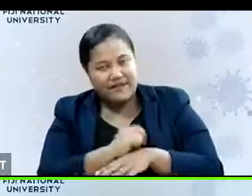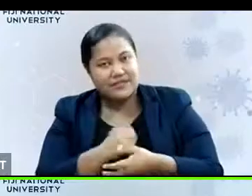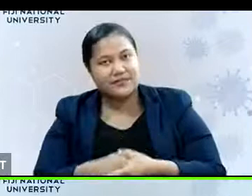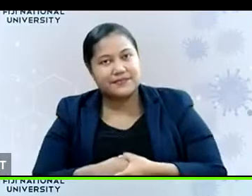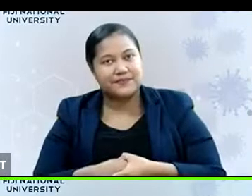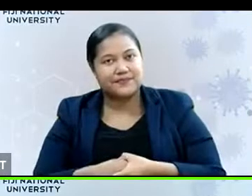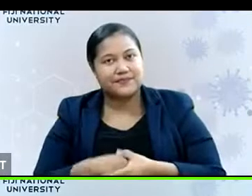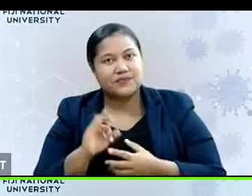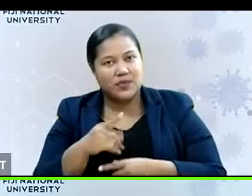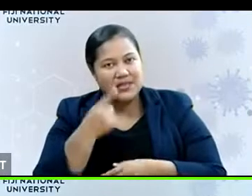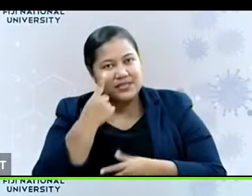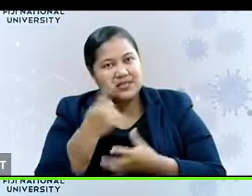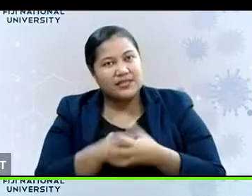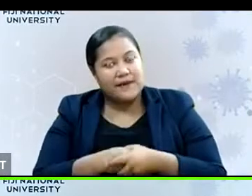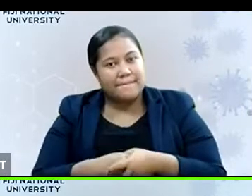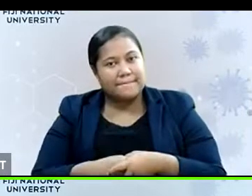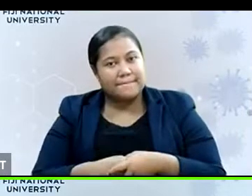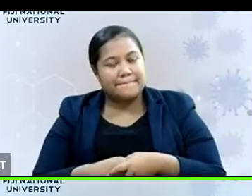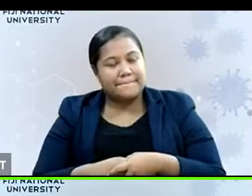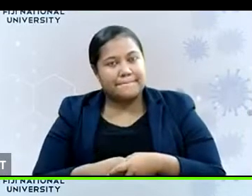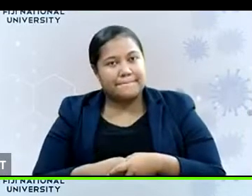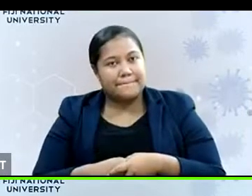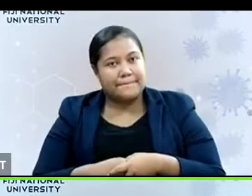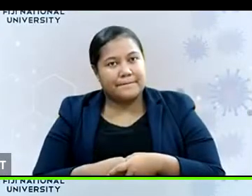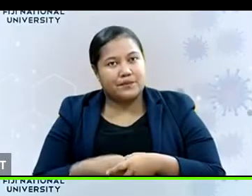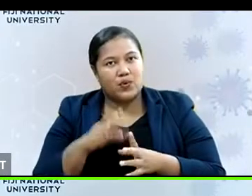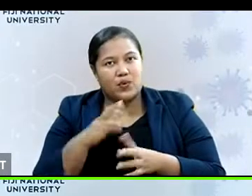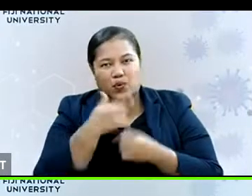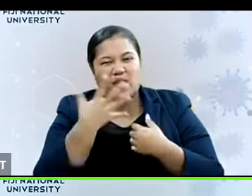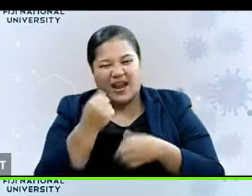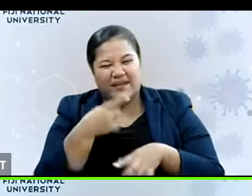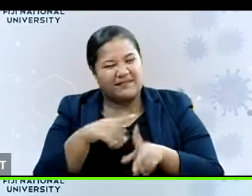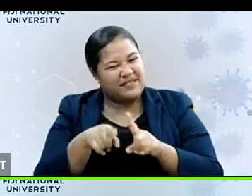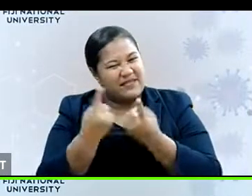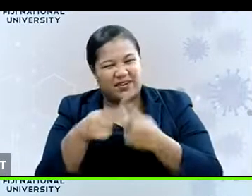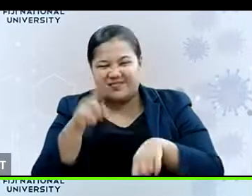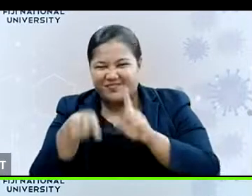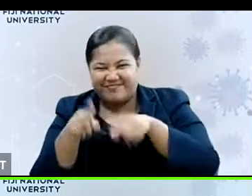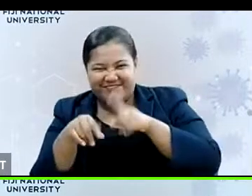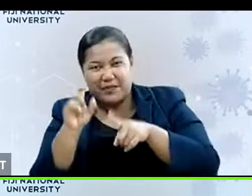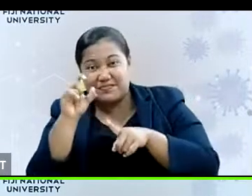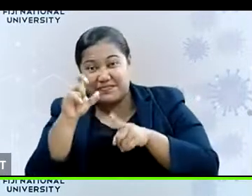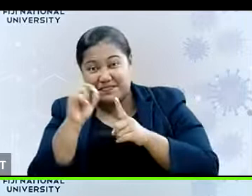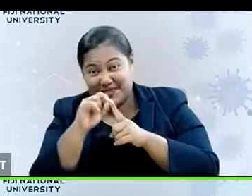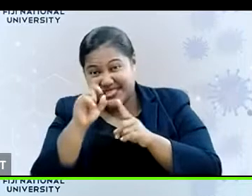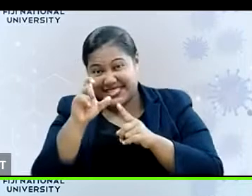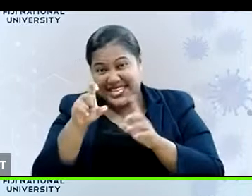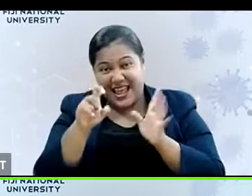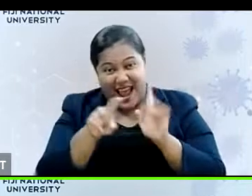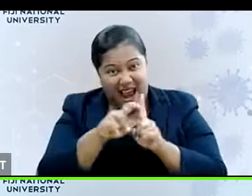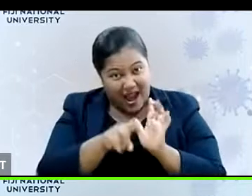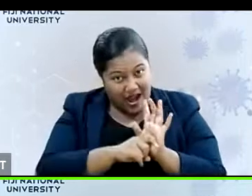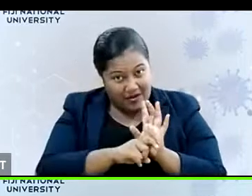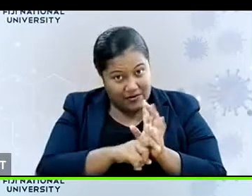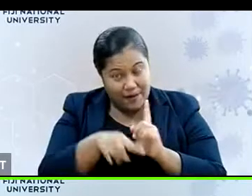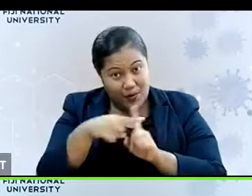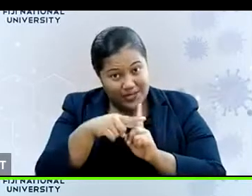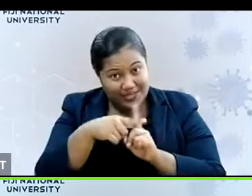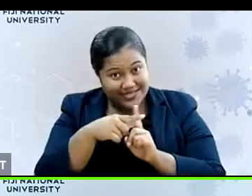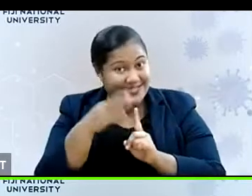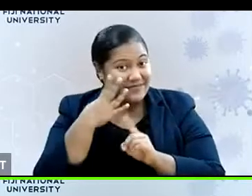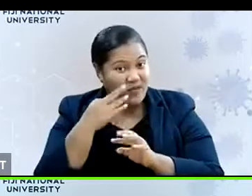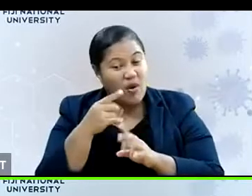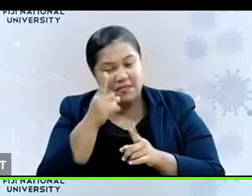we have seen intermittent PCR positivity in people for weeks after acute infection.